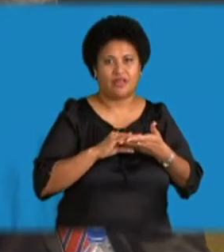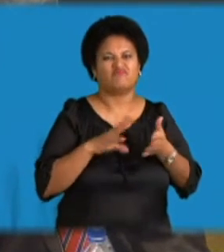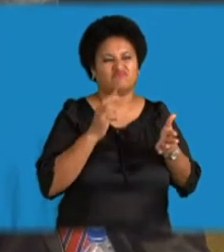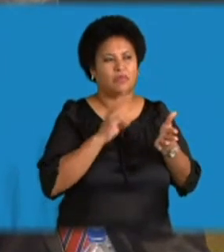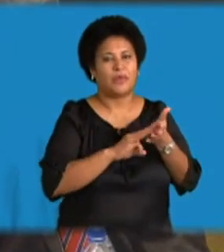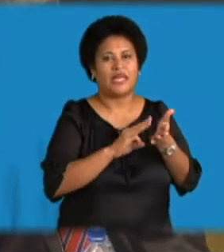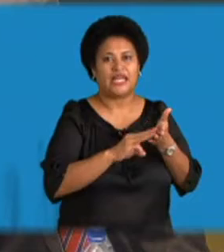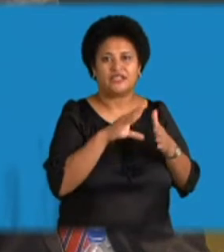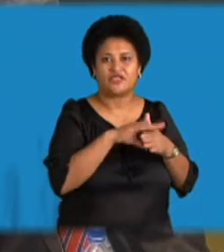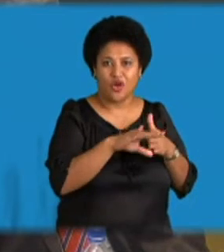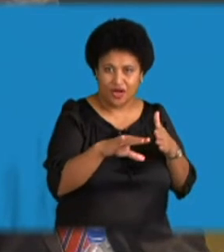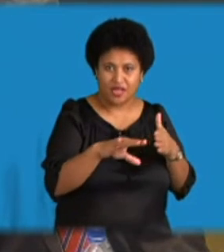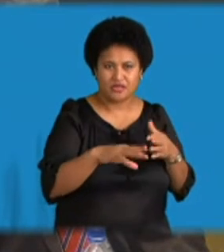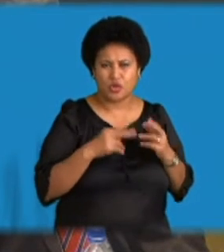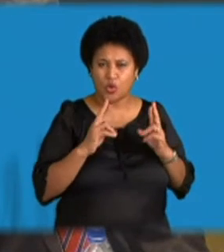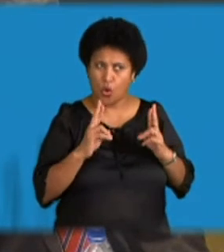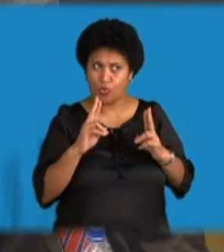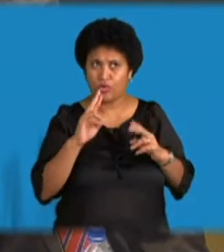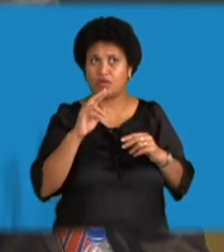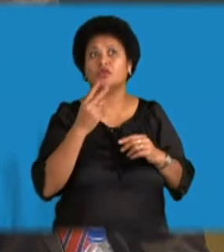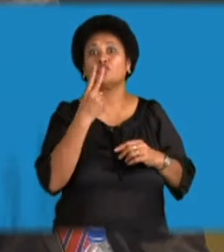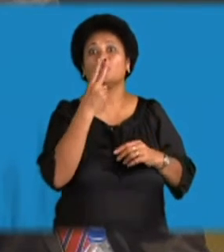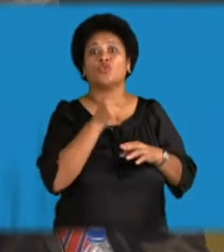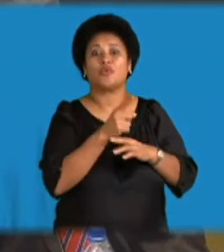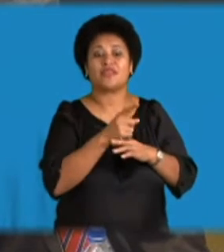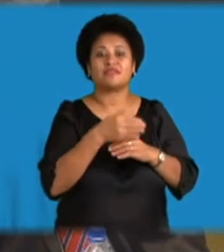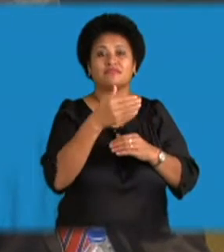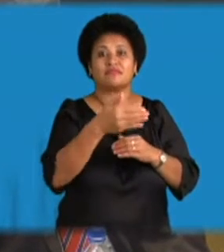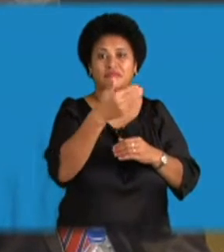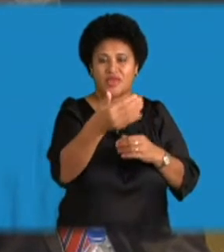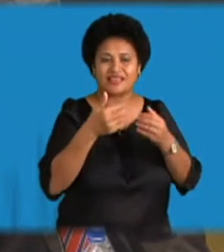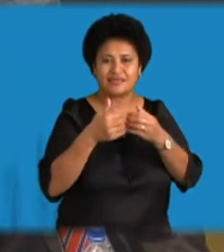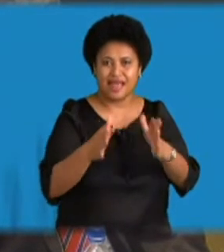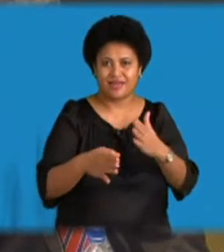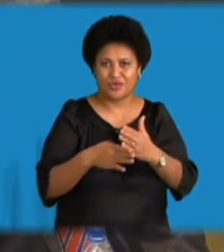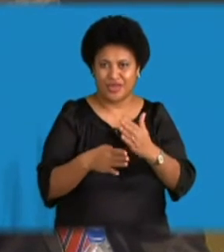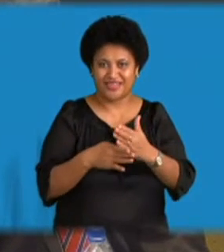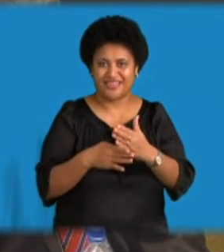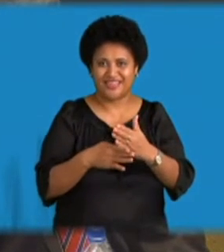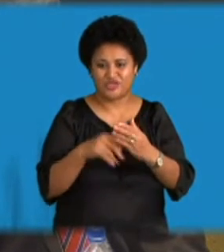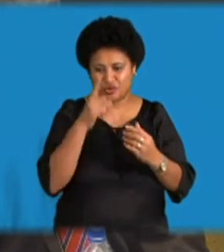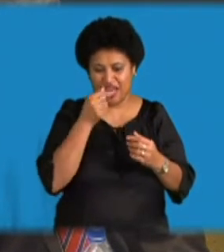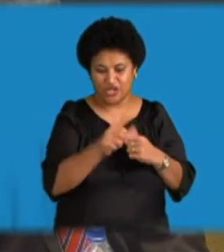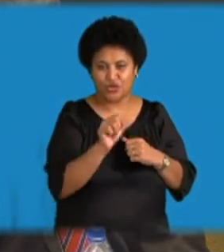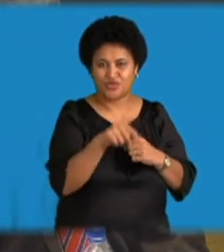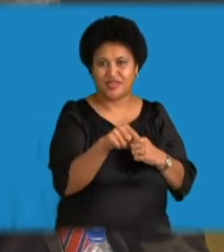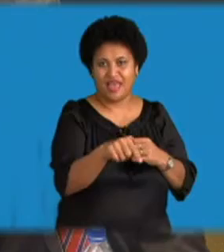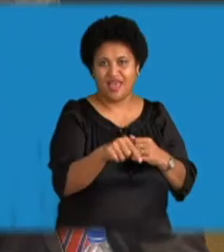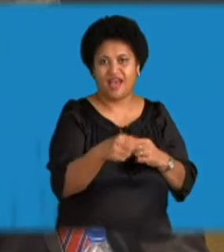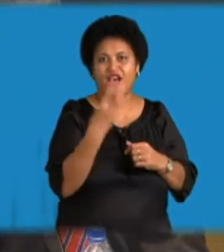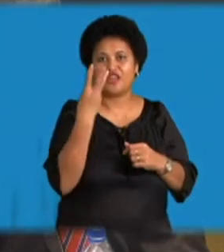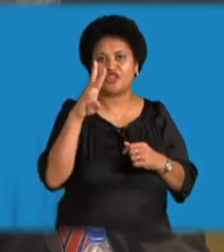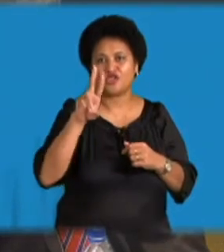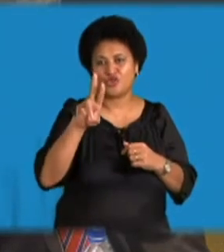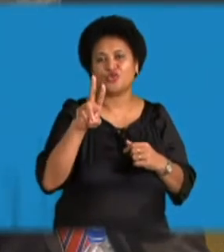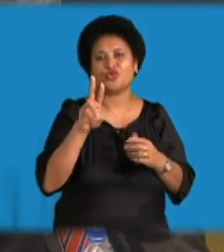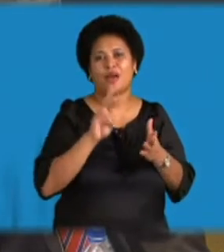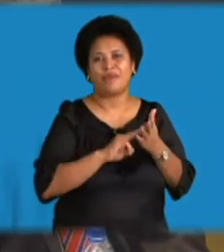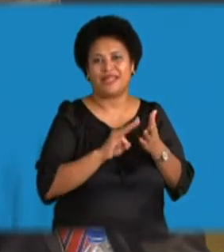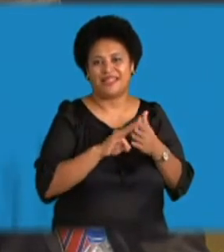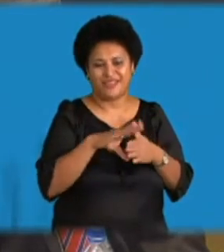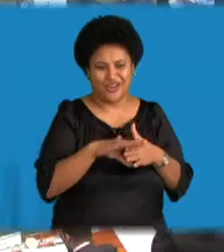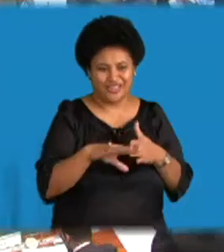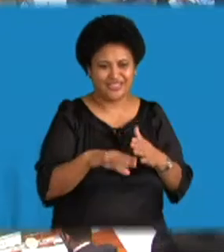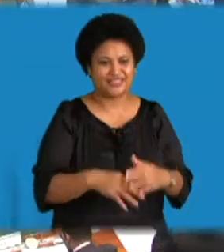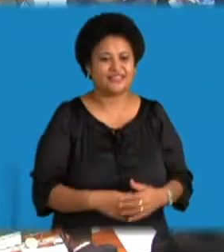sign a master agreement, and we hope they'll be doing it next 2 weeks so we can draw down upon the $32 million, Madam Speaker. So I'll stop my comments there. Thank